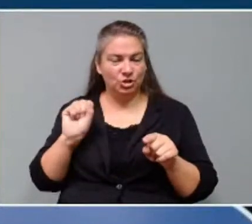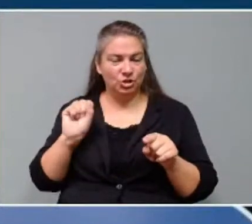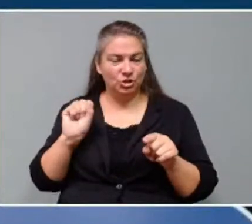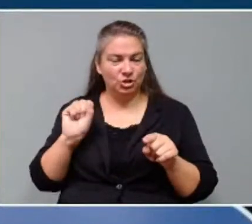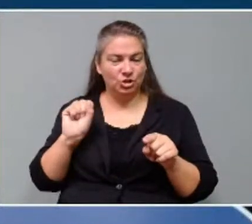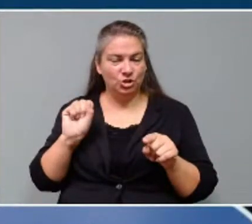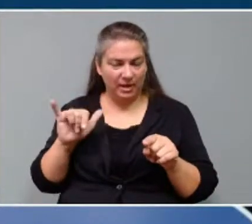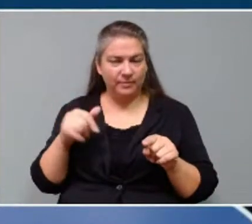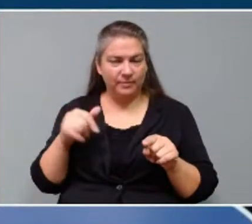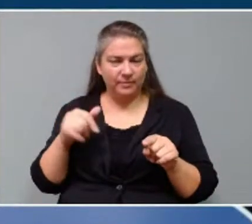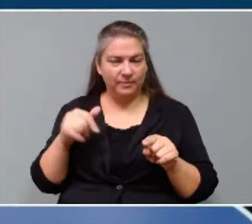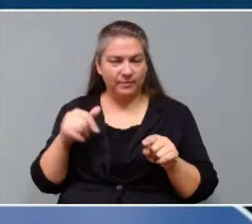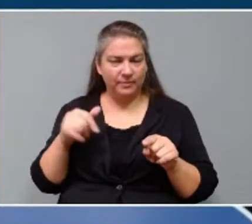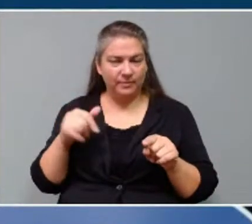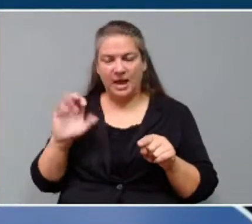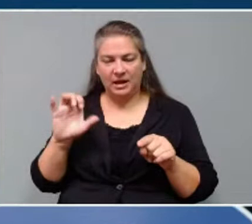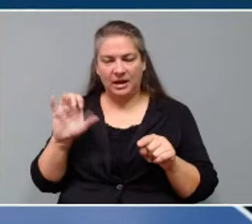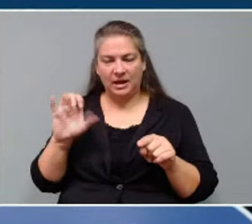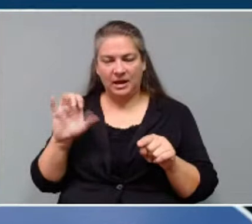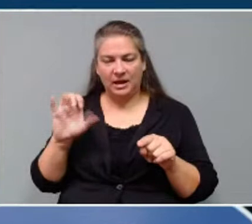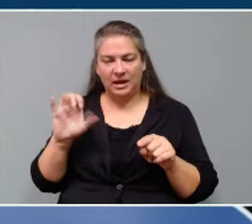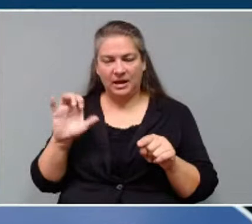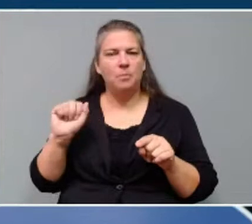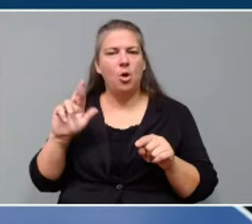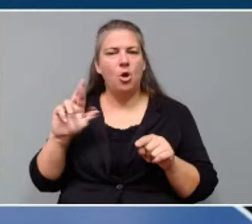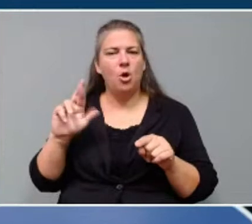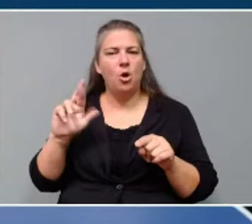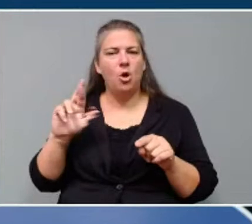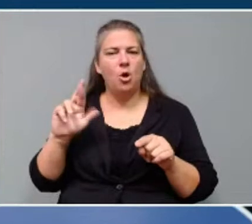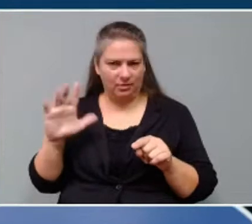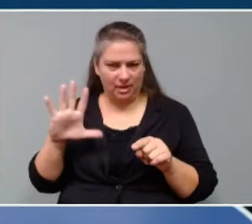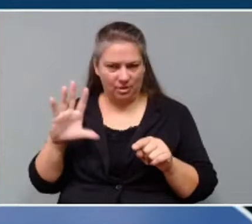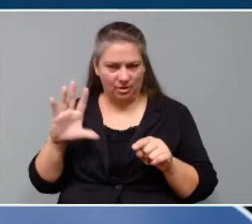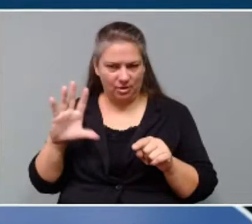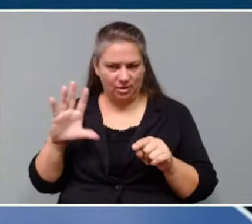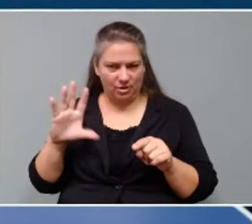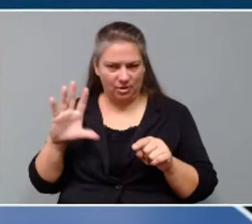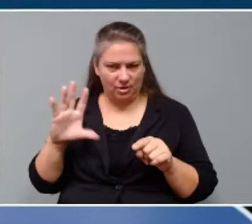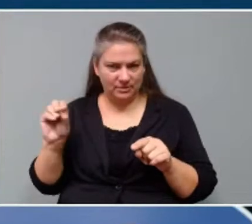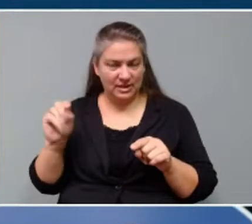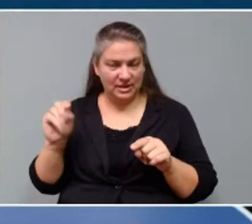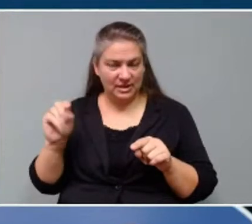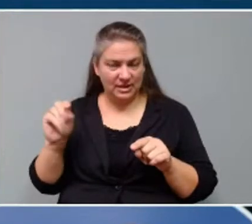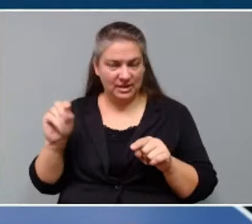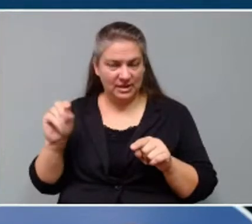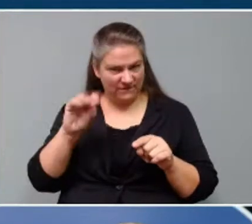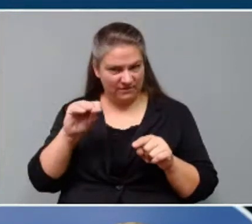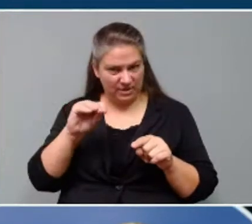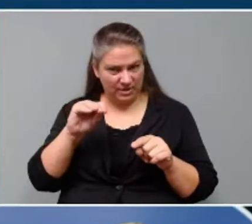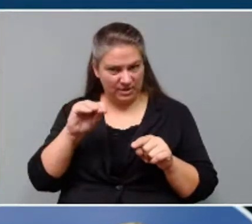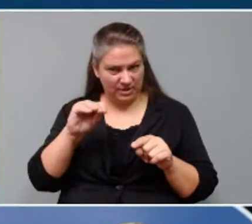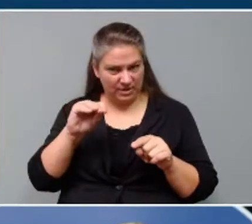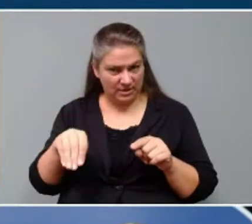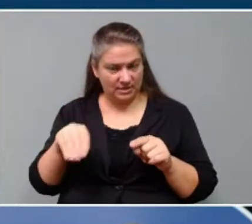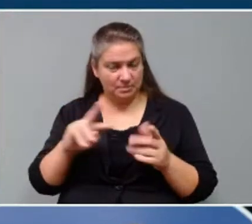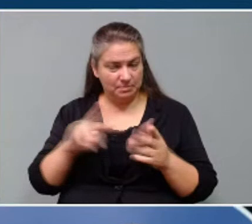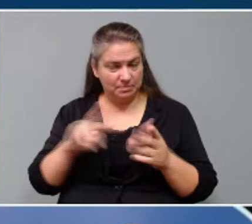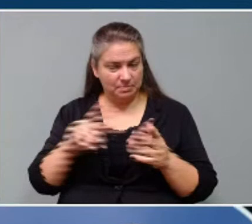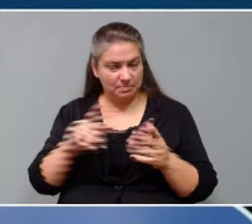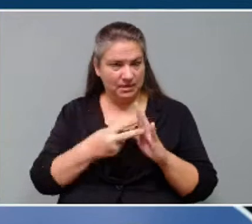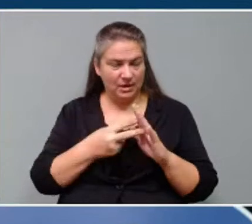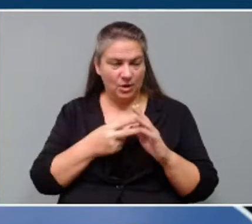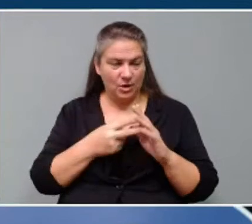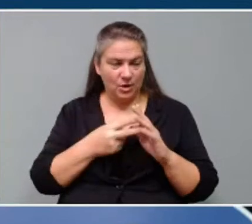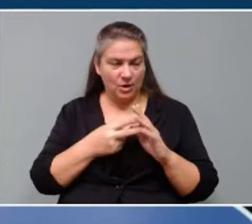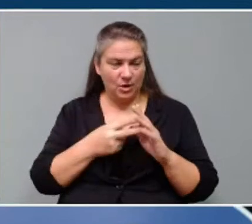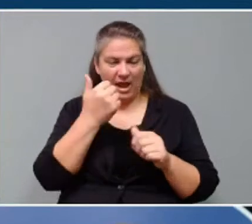Hancock, and Marshall counties. Again, this is just 50%, meaning every other person that you run into,